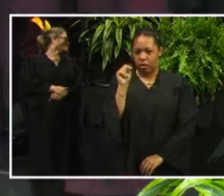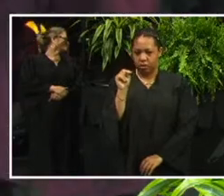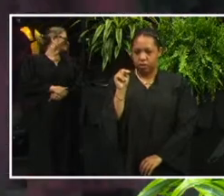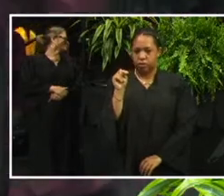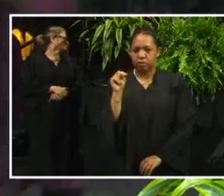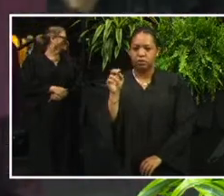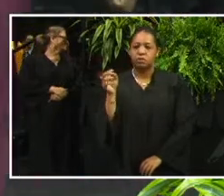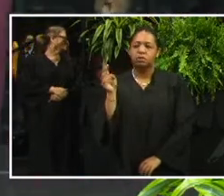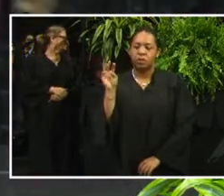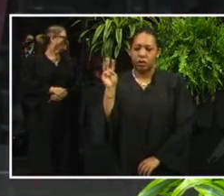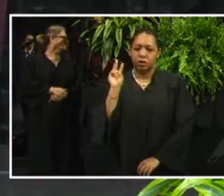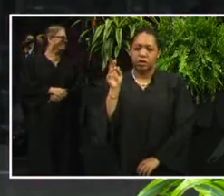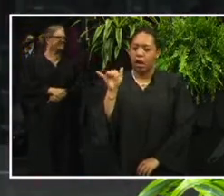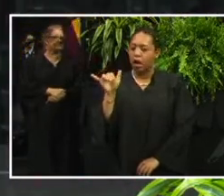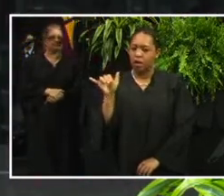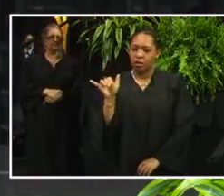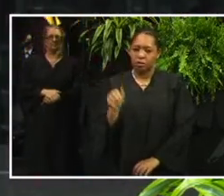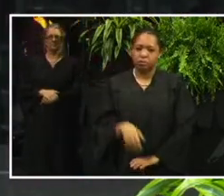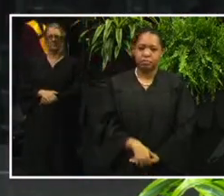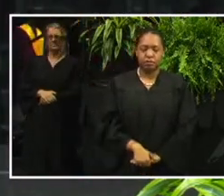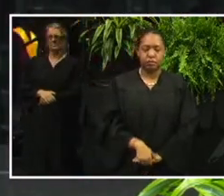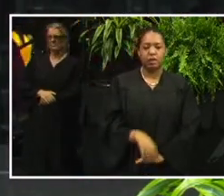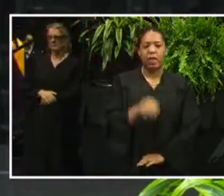Madison Nicole Young.